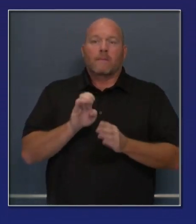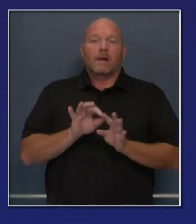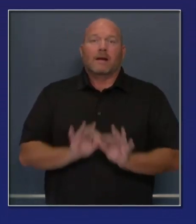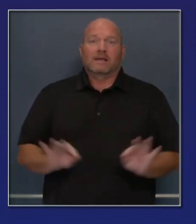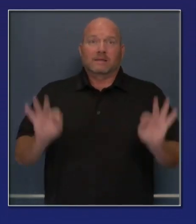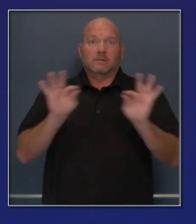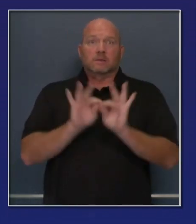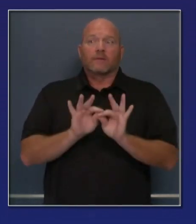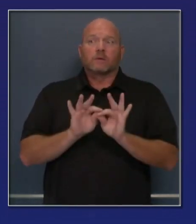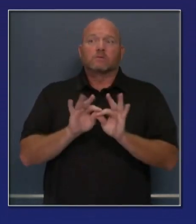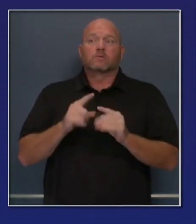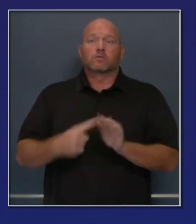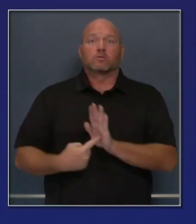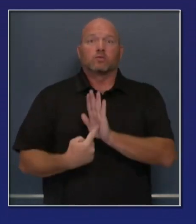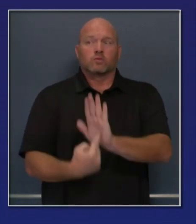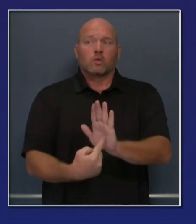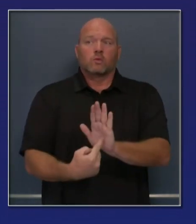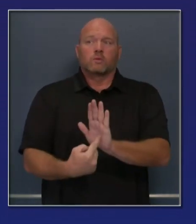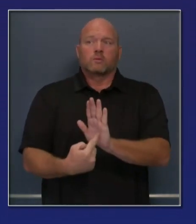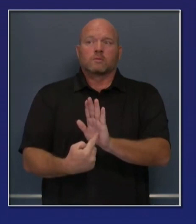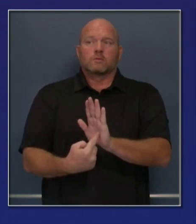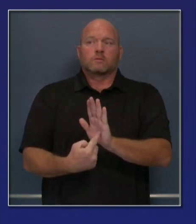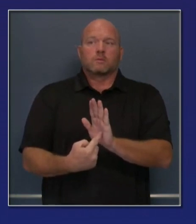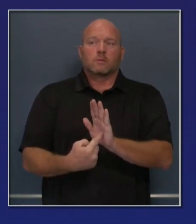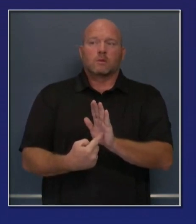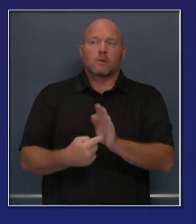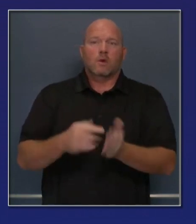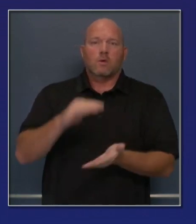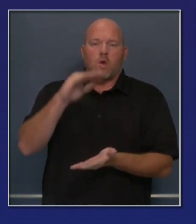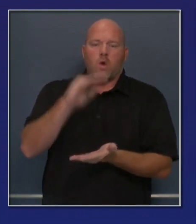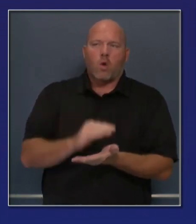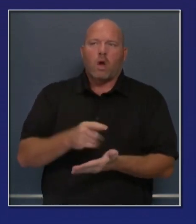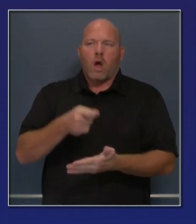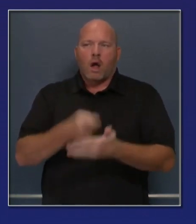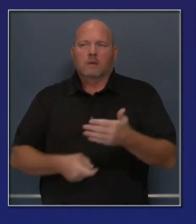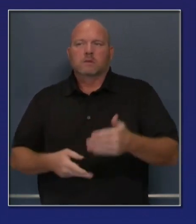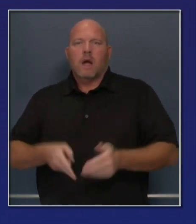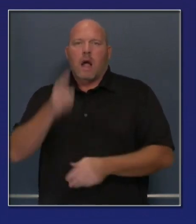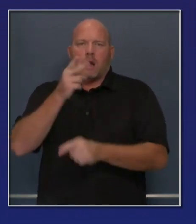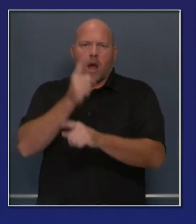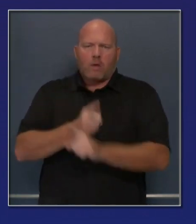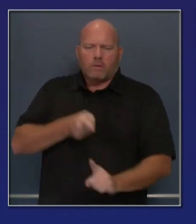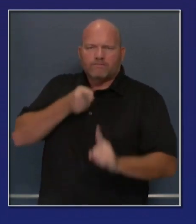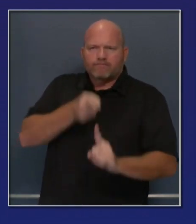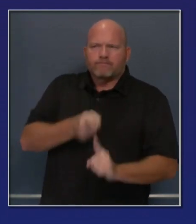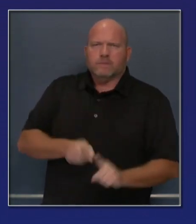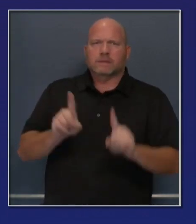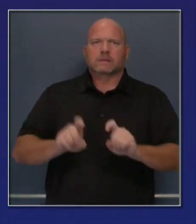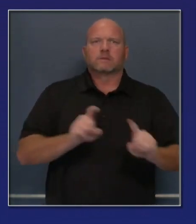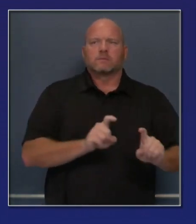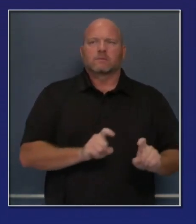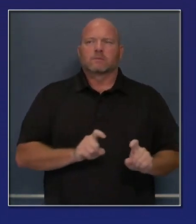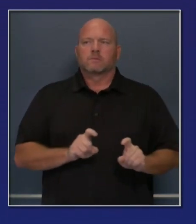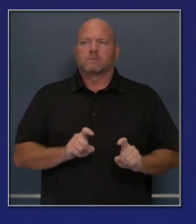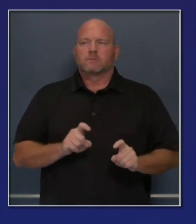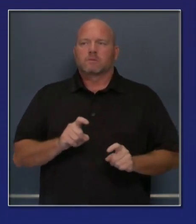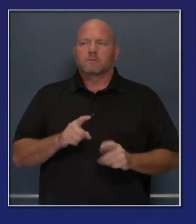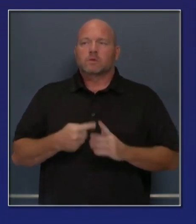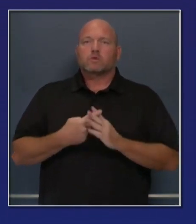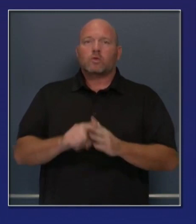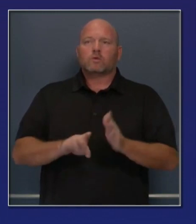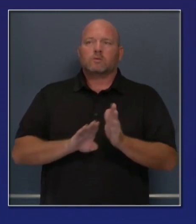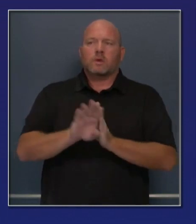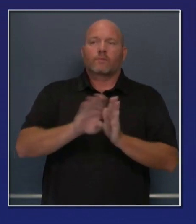low-cost, high-accuracy testing. It's also using CRISPR technology to, well, start to develop testing